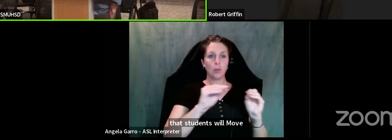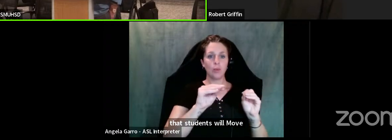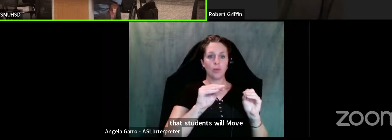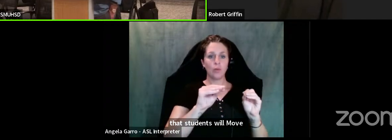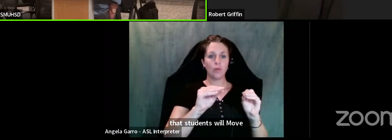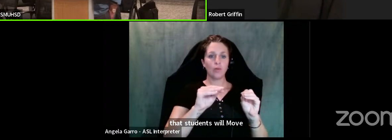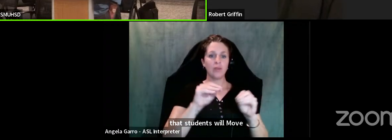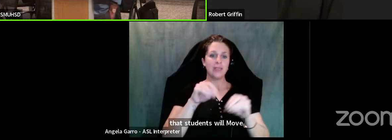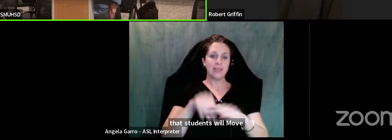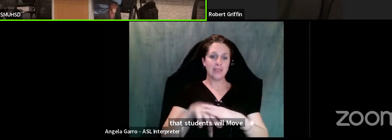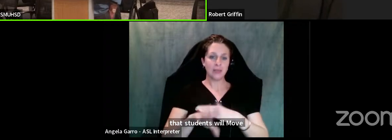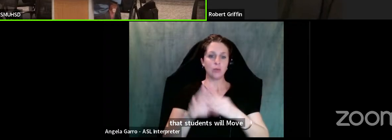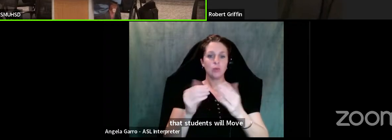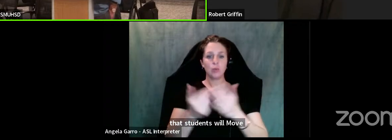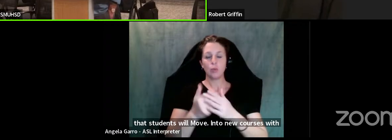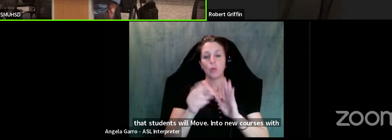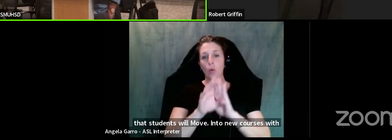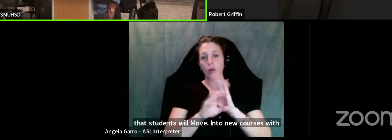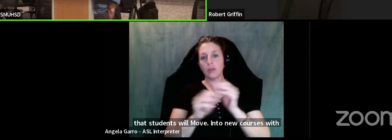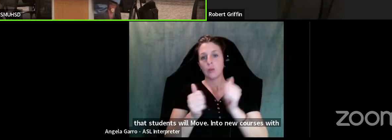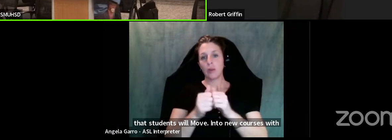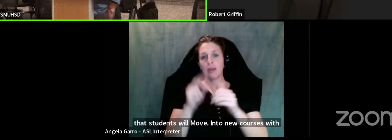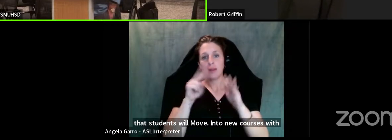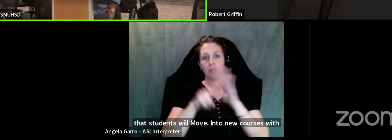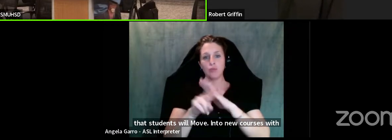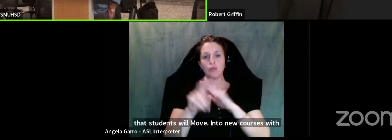into new courses with predictable